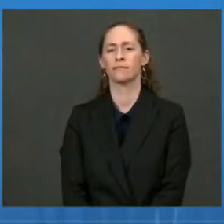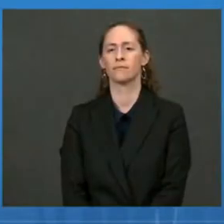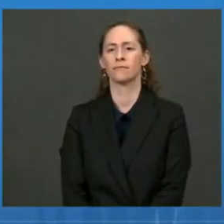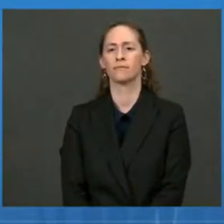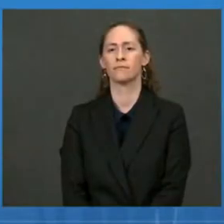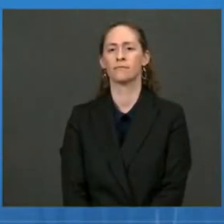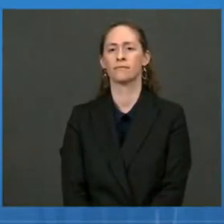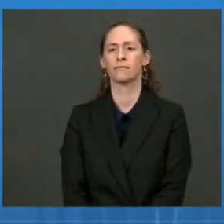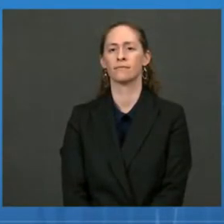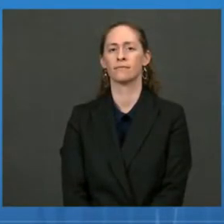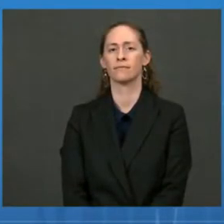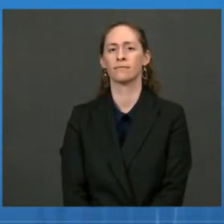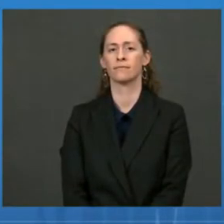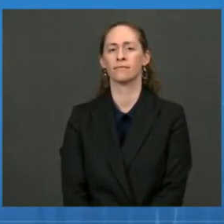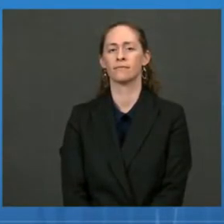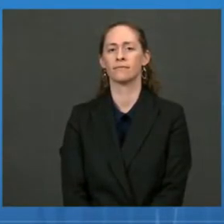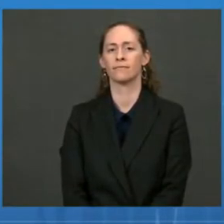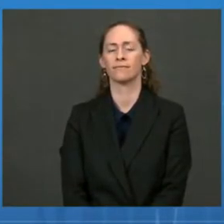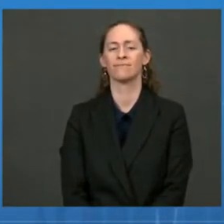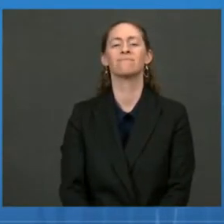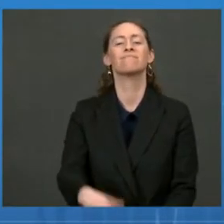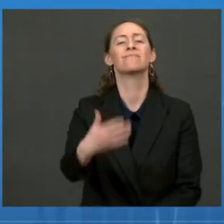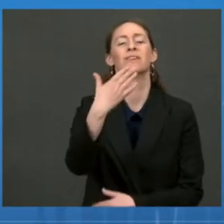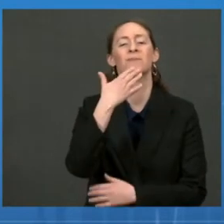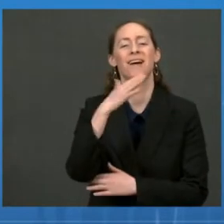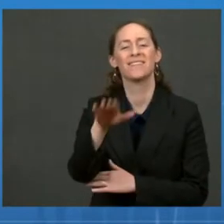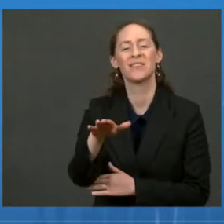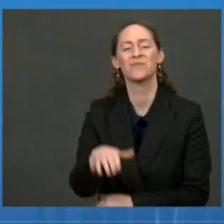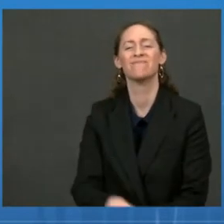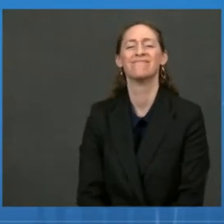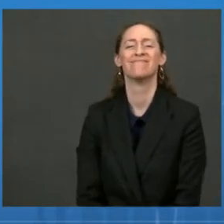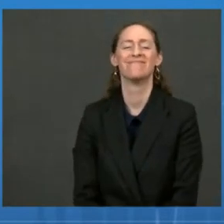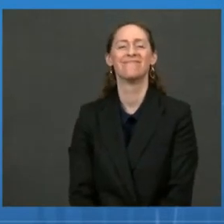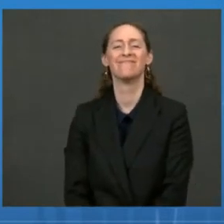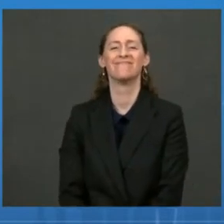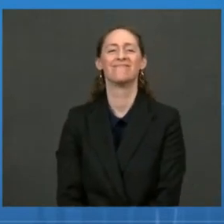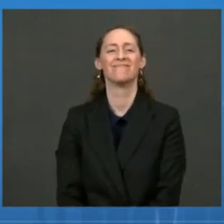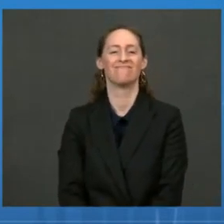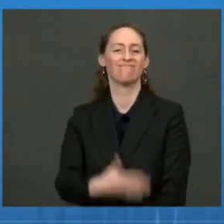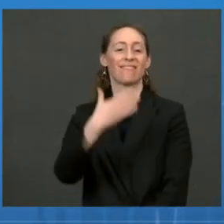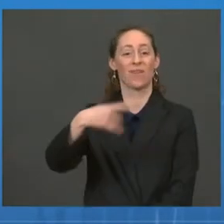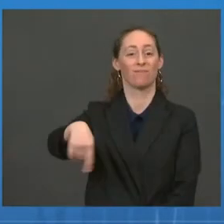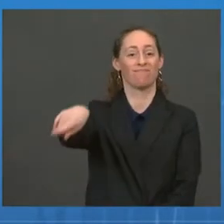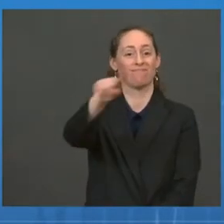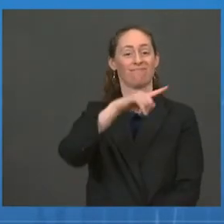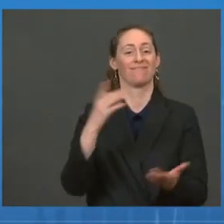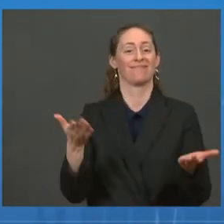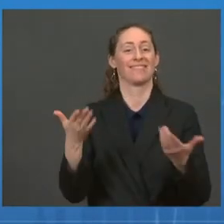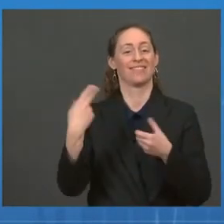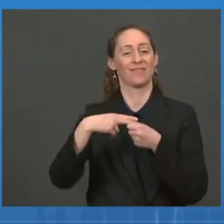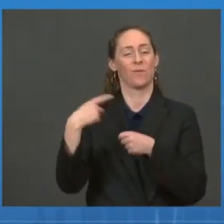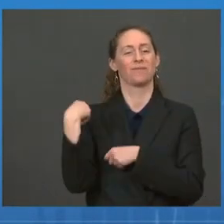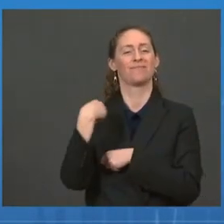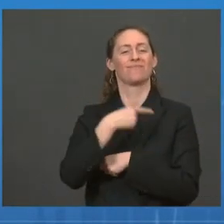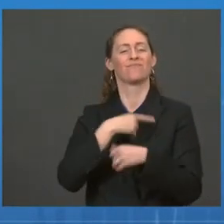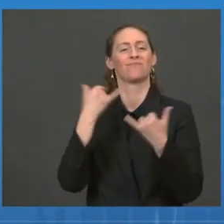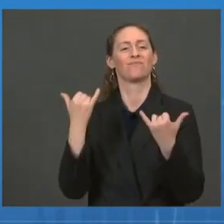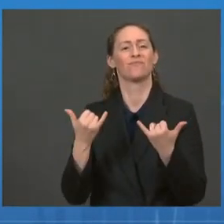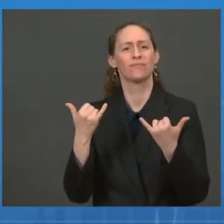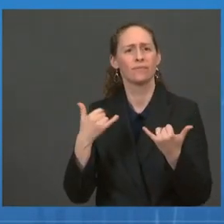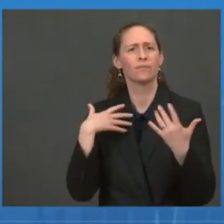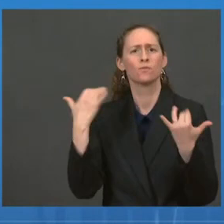good afternoon and thanks for joining us today we will focus on the omicron variant start with doctors fauci and